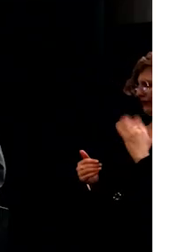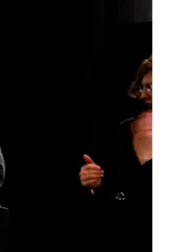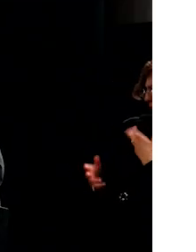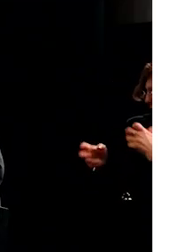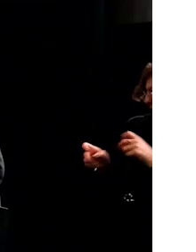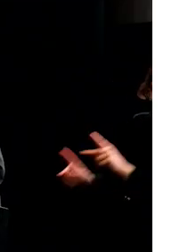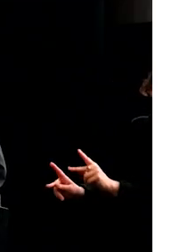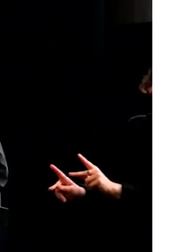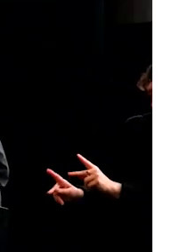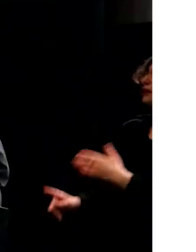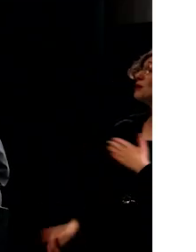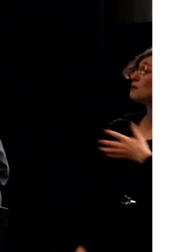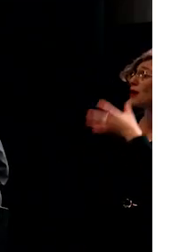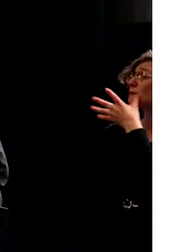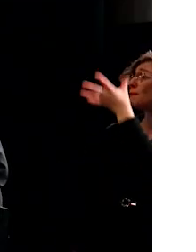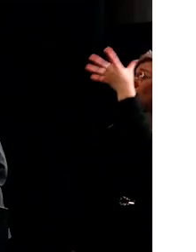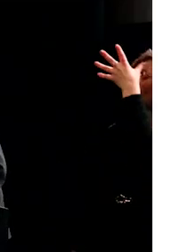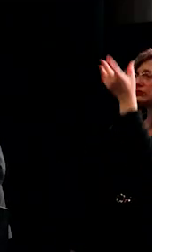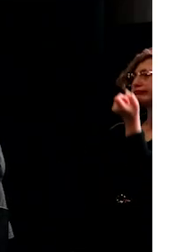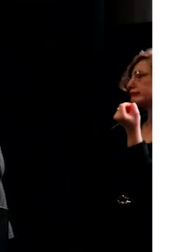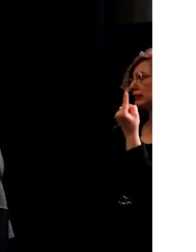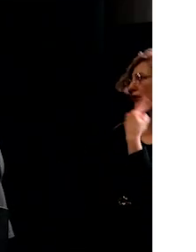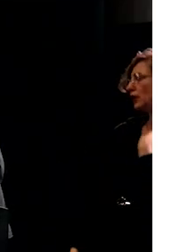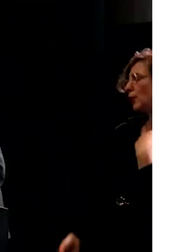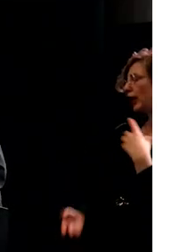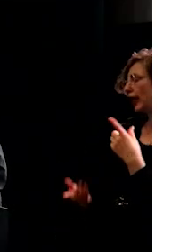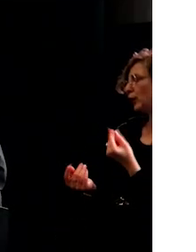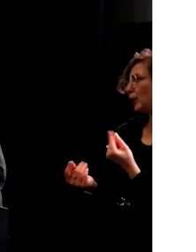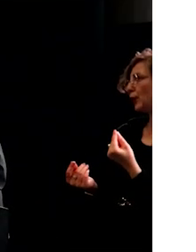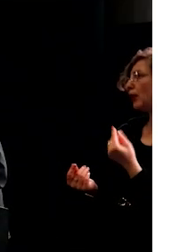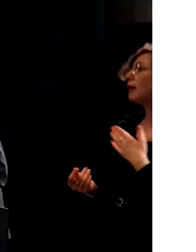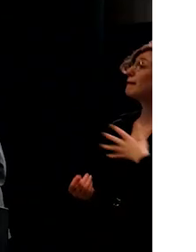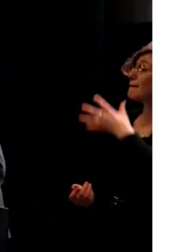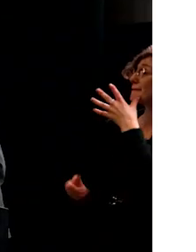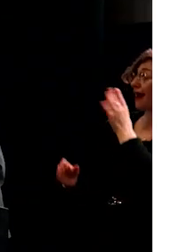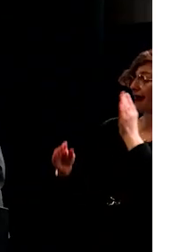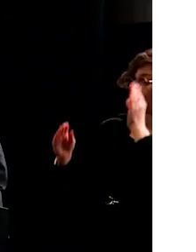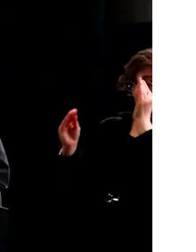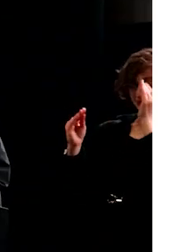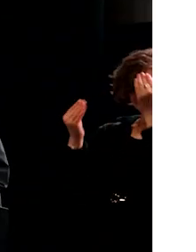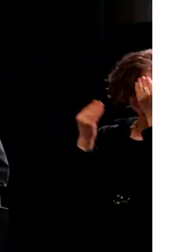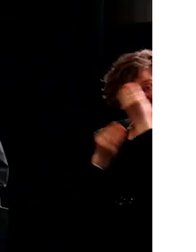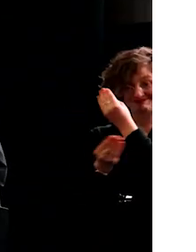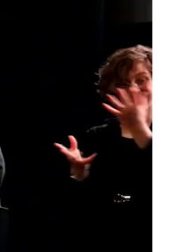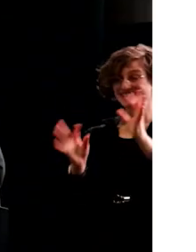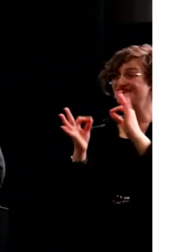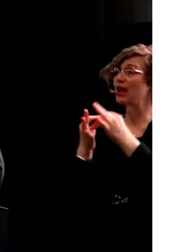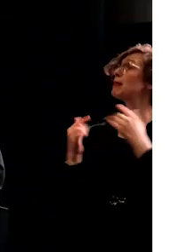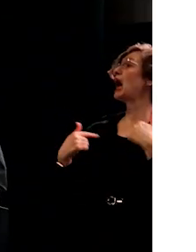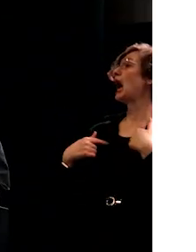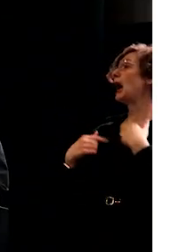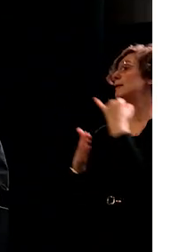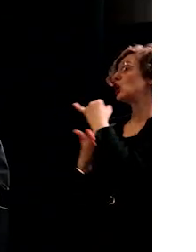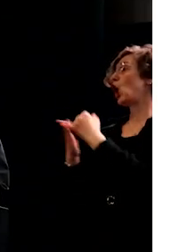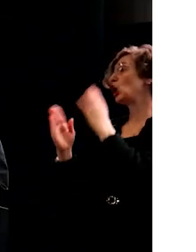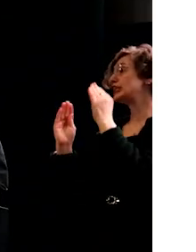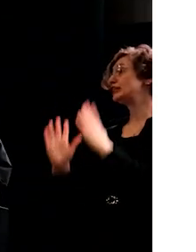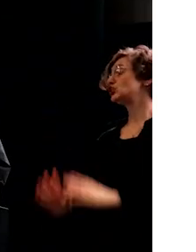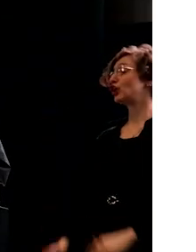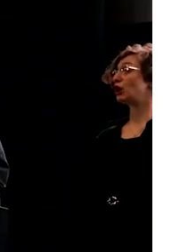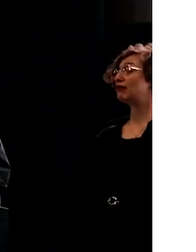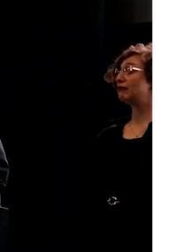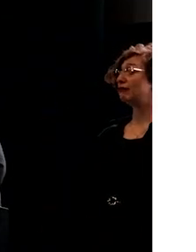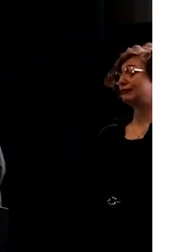My parents don't know what I do. My mom tells my family I'm an art teacher. And that's pretty cool. No offense to art teachers,